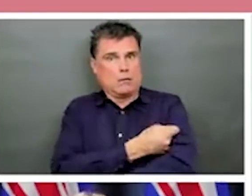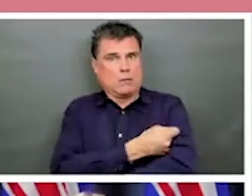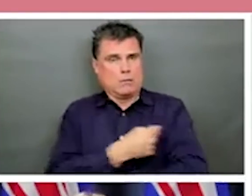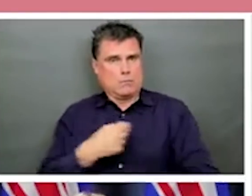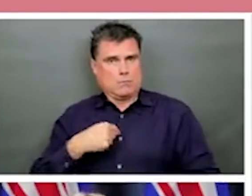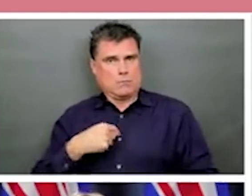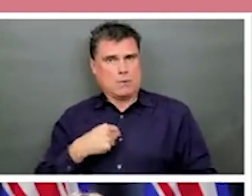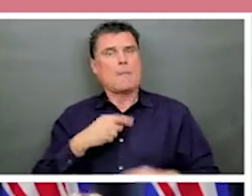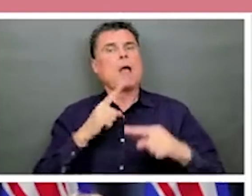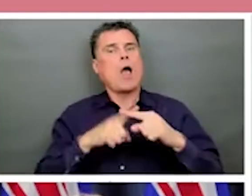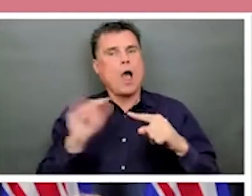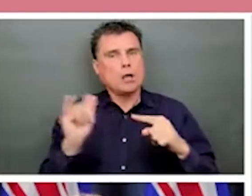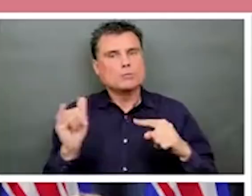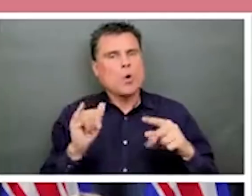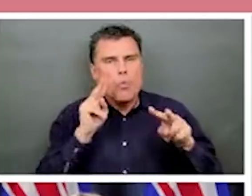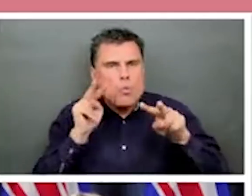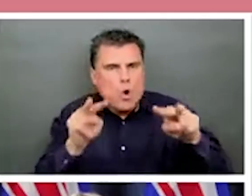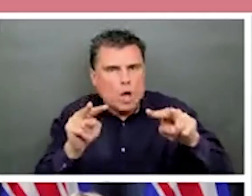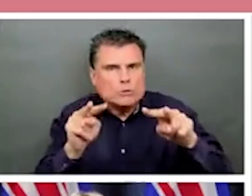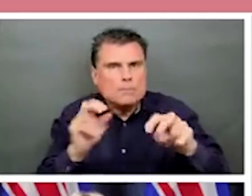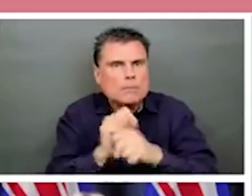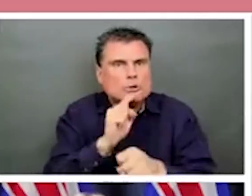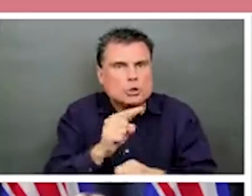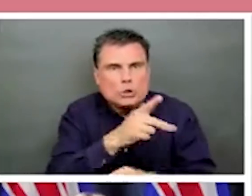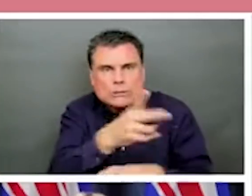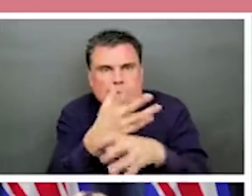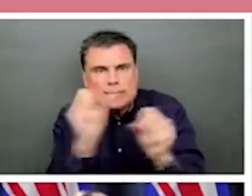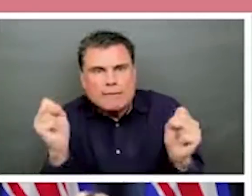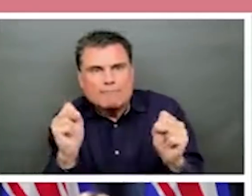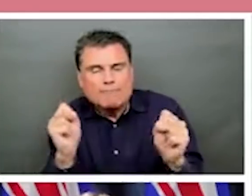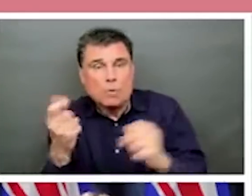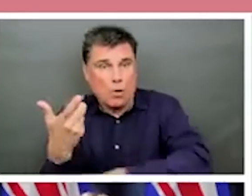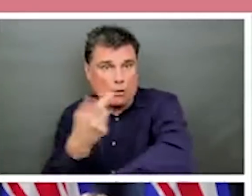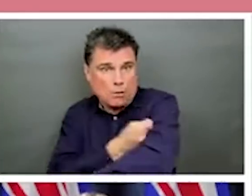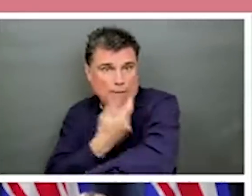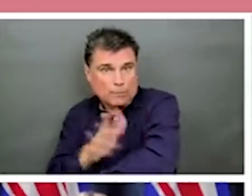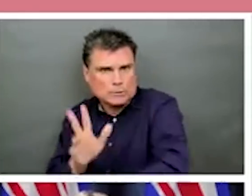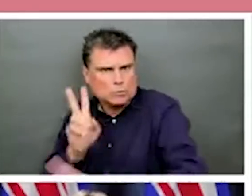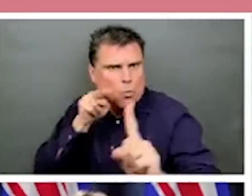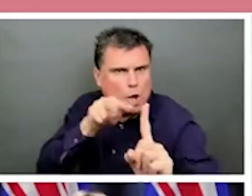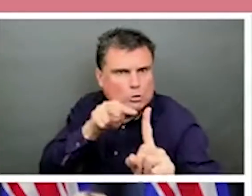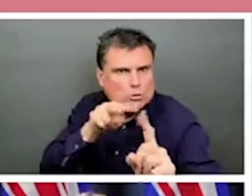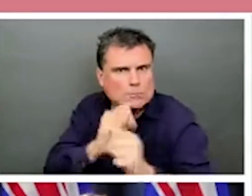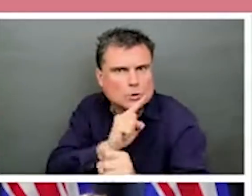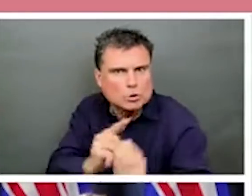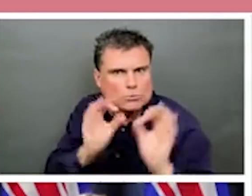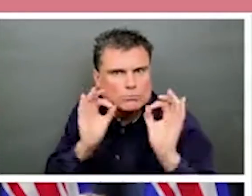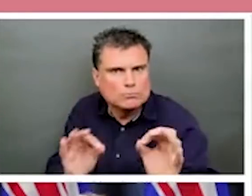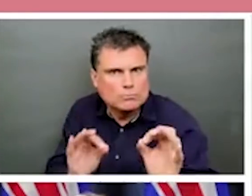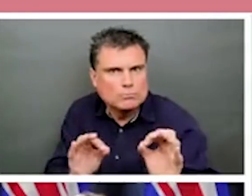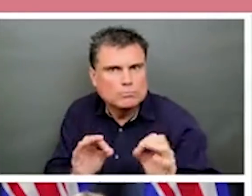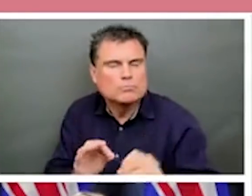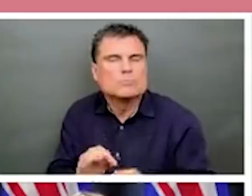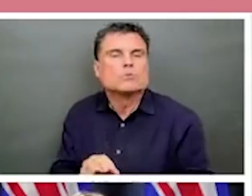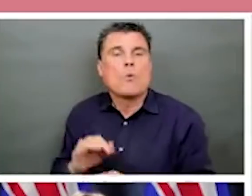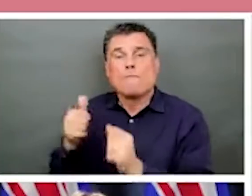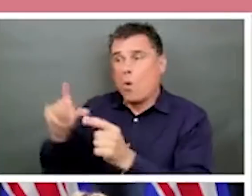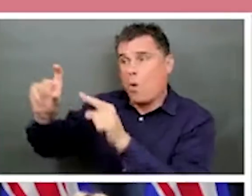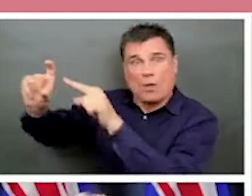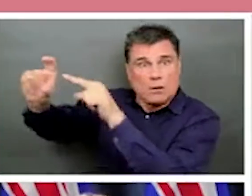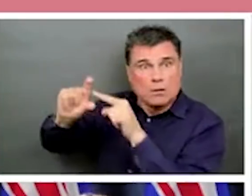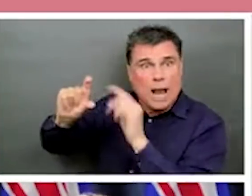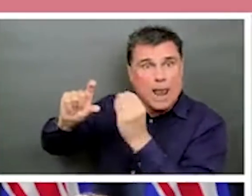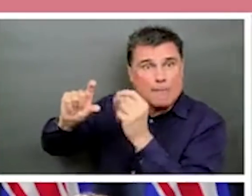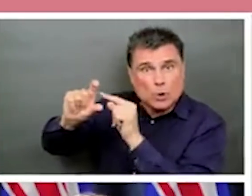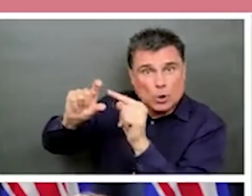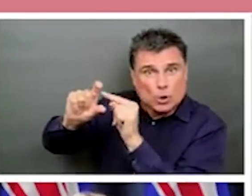safety monitoring. So we monitor that information by lot number, by every vaccine on an ongoing and daily basis so